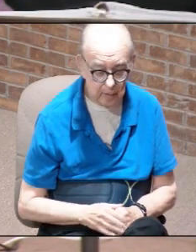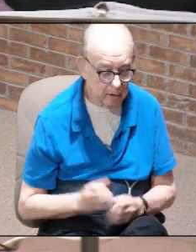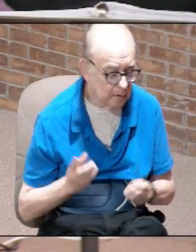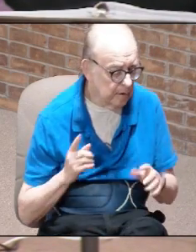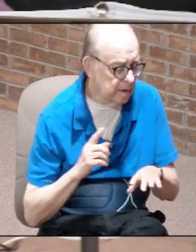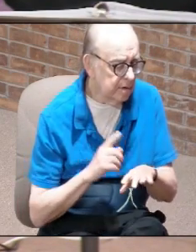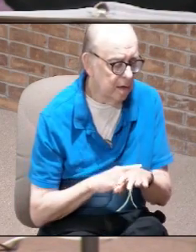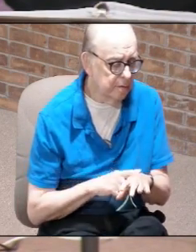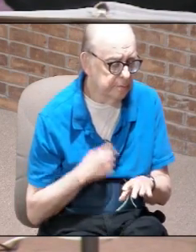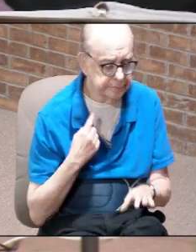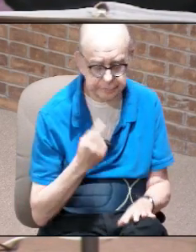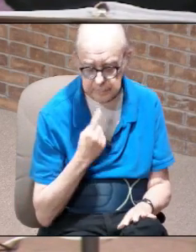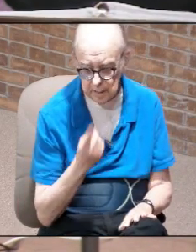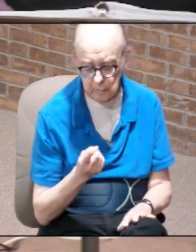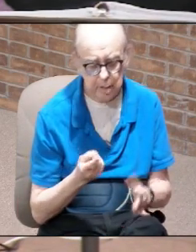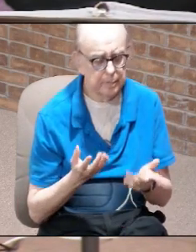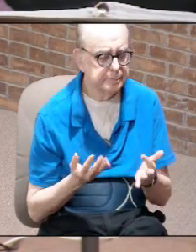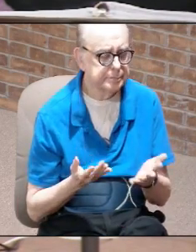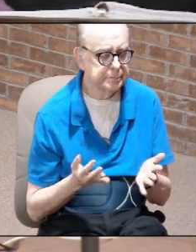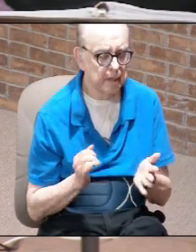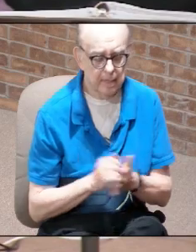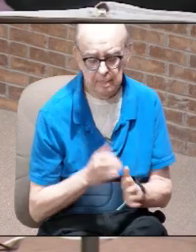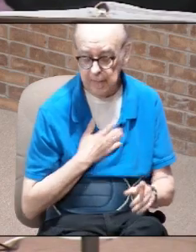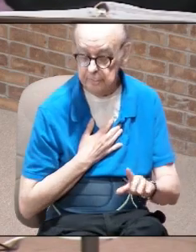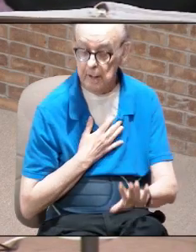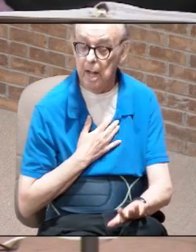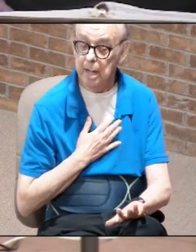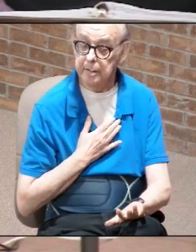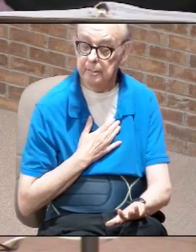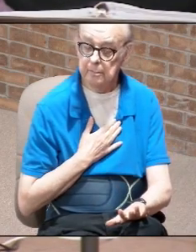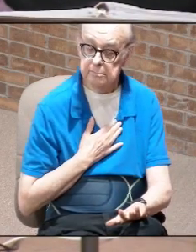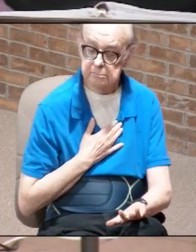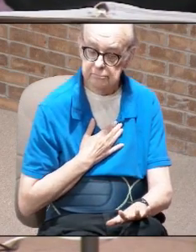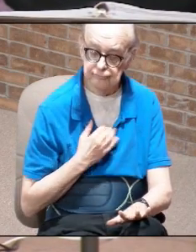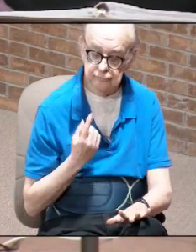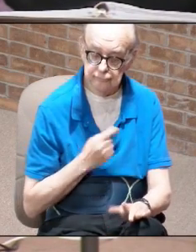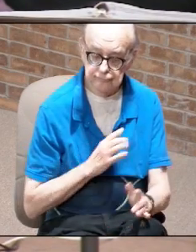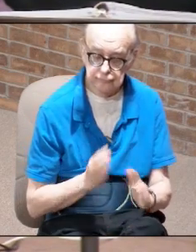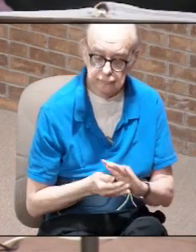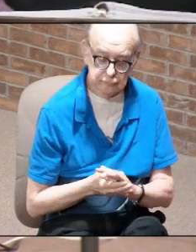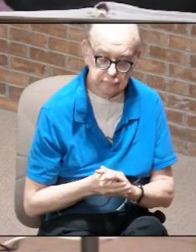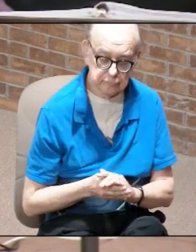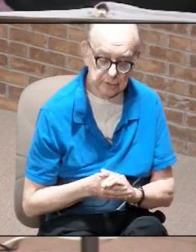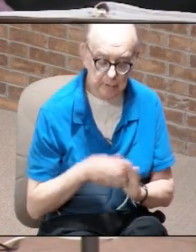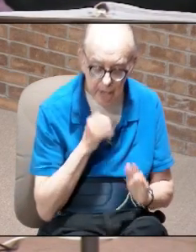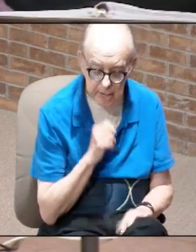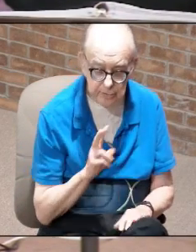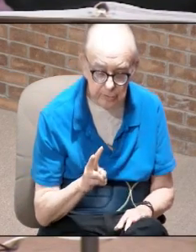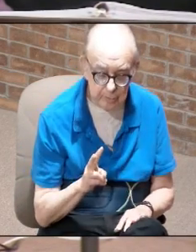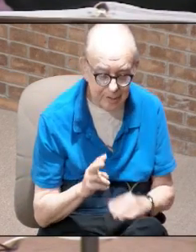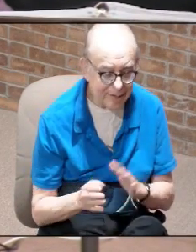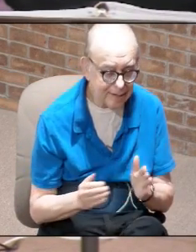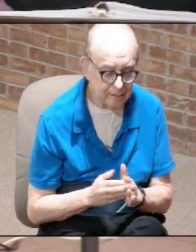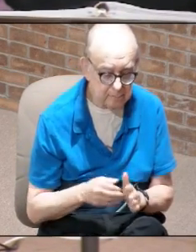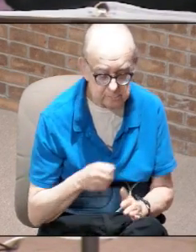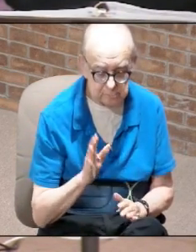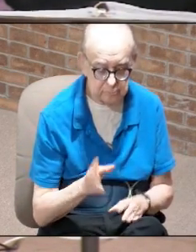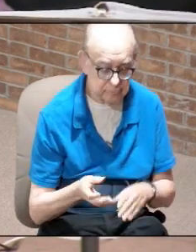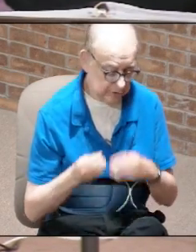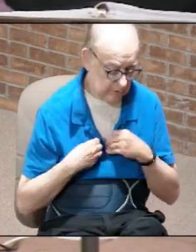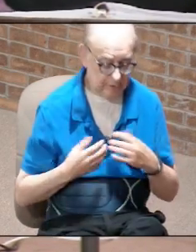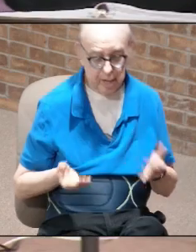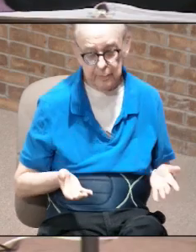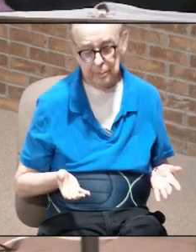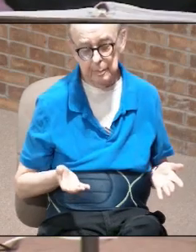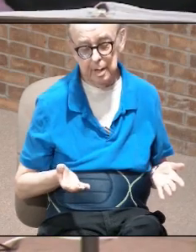So many times we say, no, hold on a minute, that's mine. We become the 2-year-old again. God, you gave it